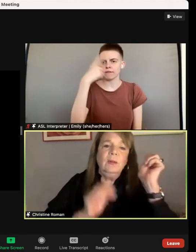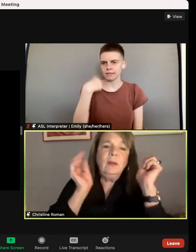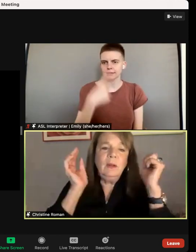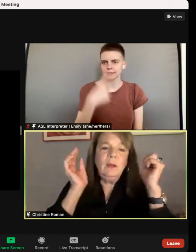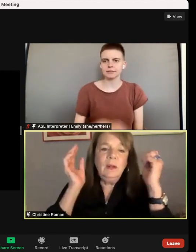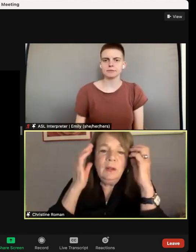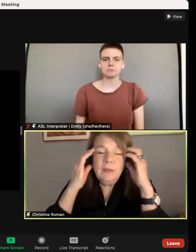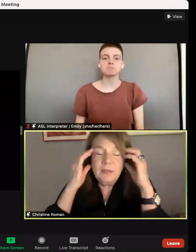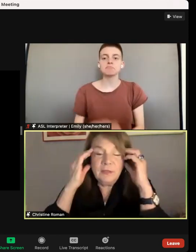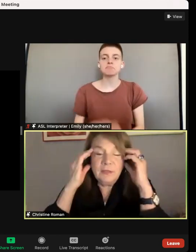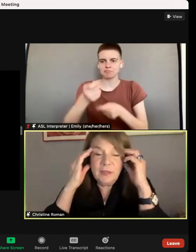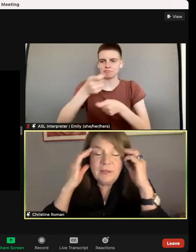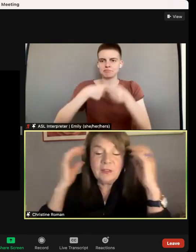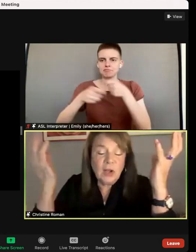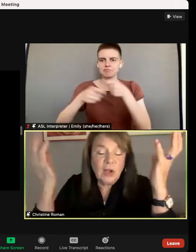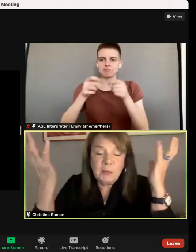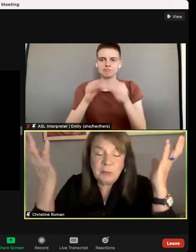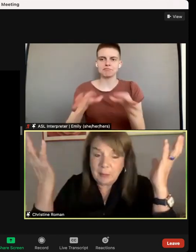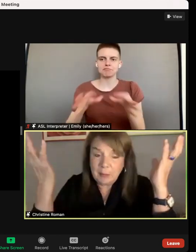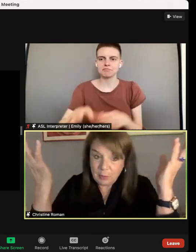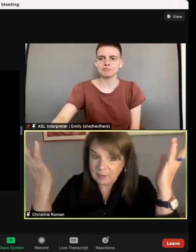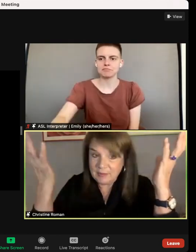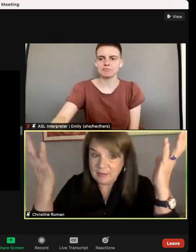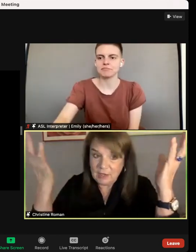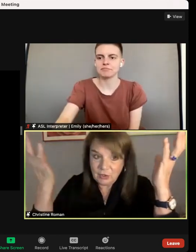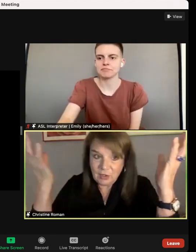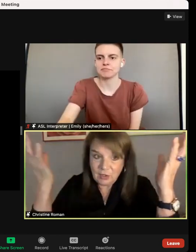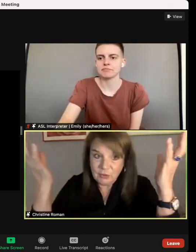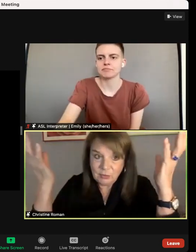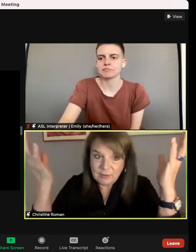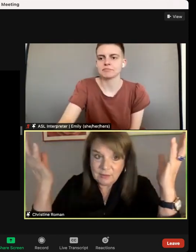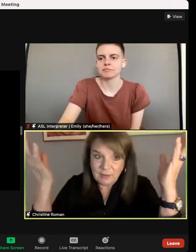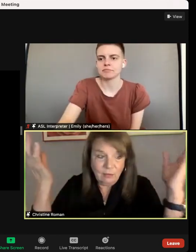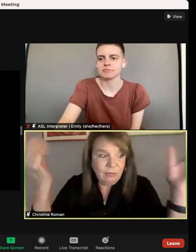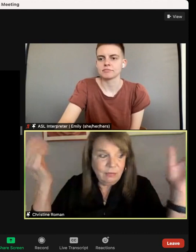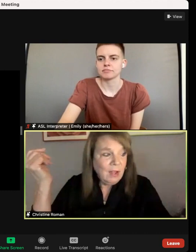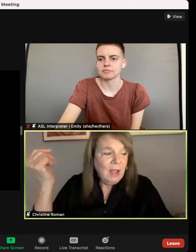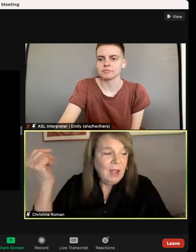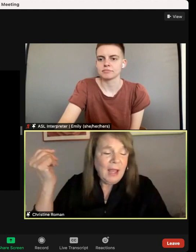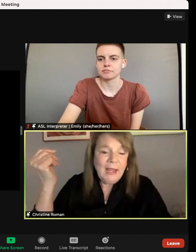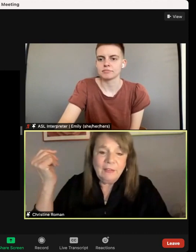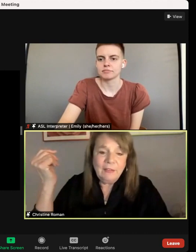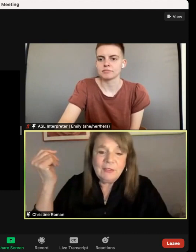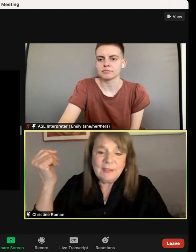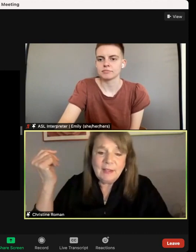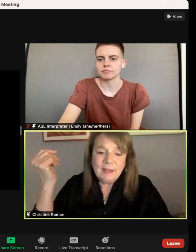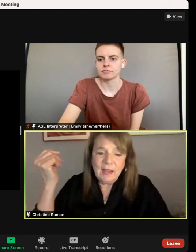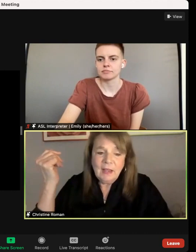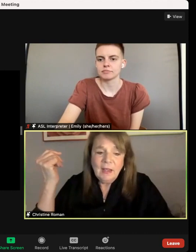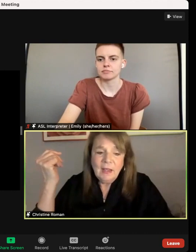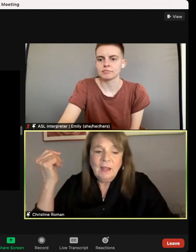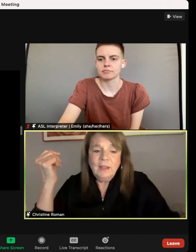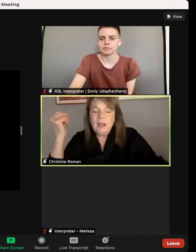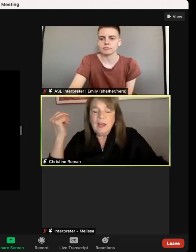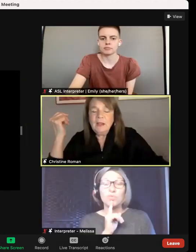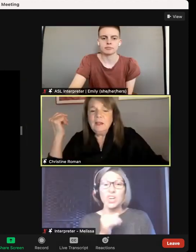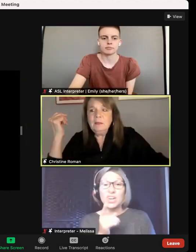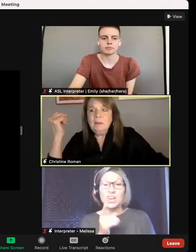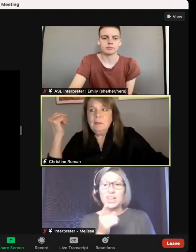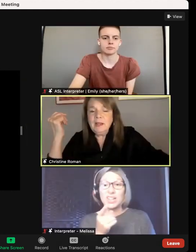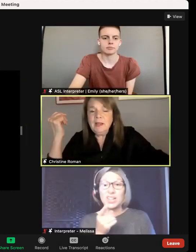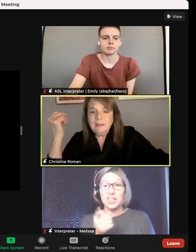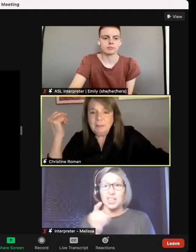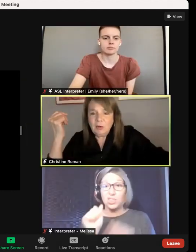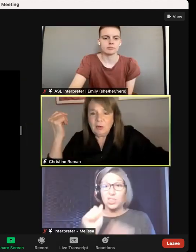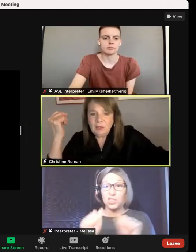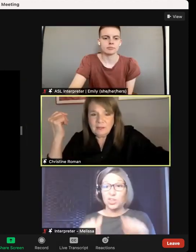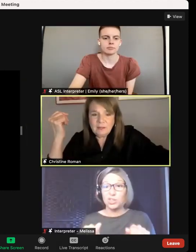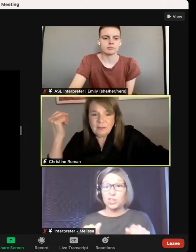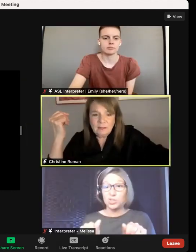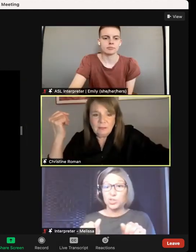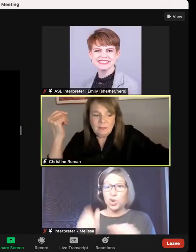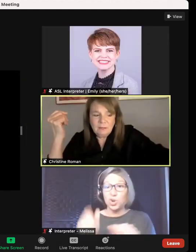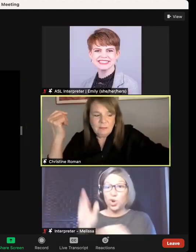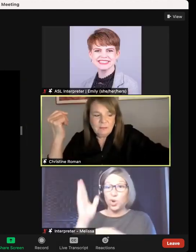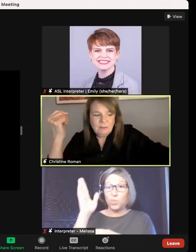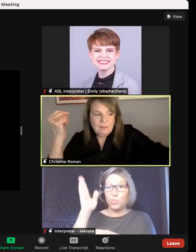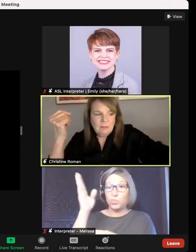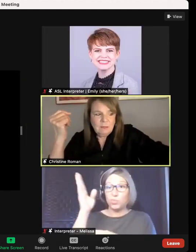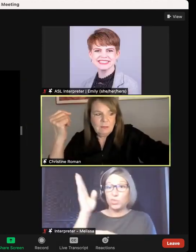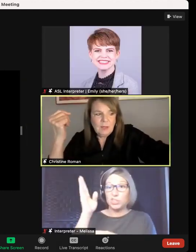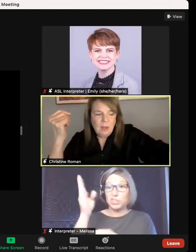So this could almost be a presentation unto itself. I have to say that in my